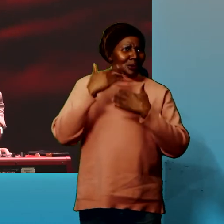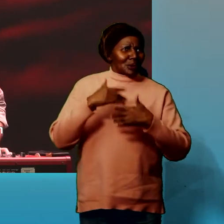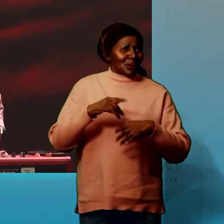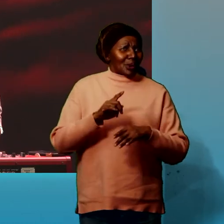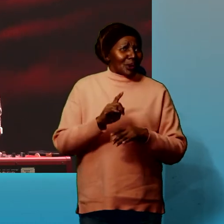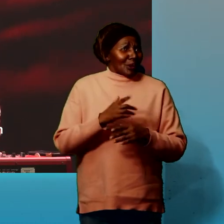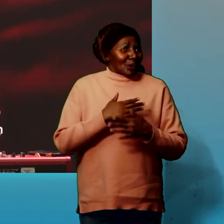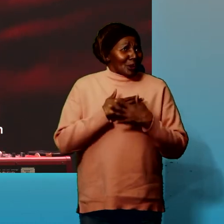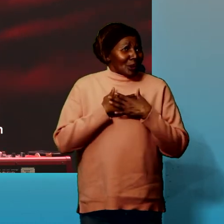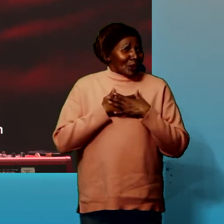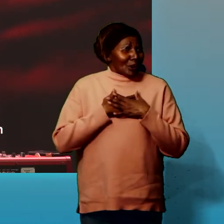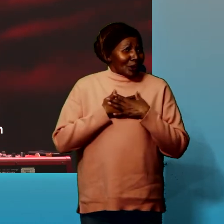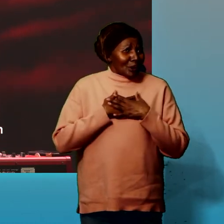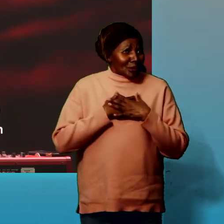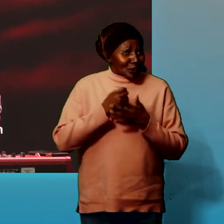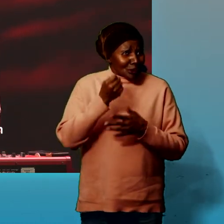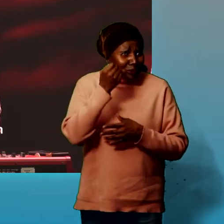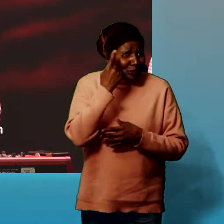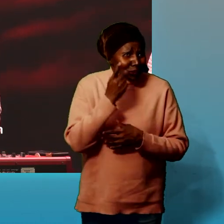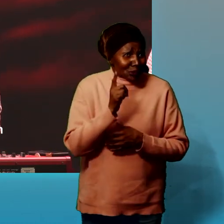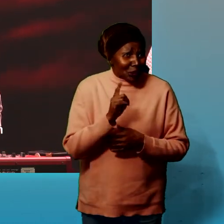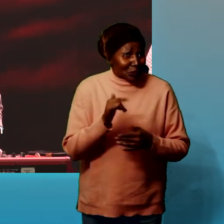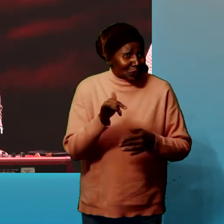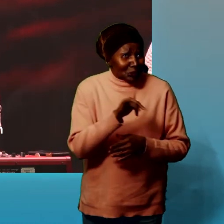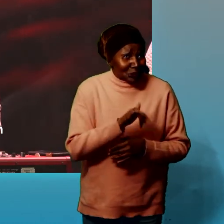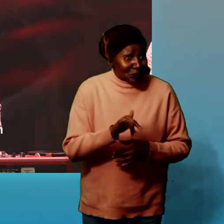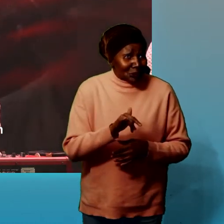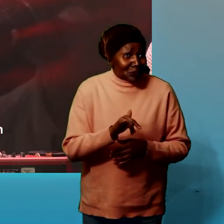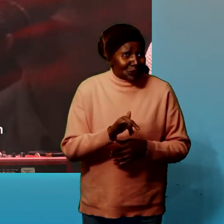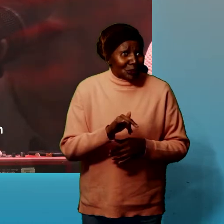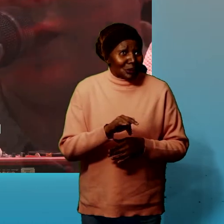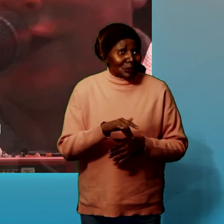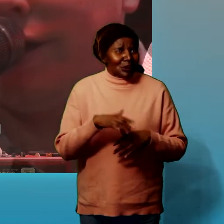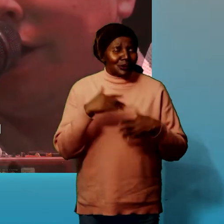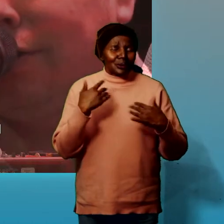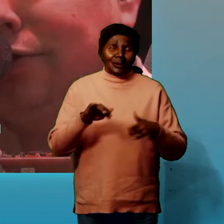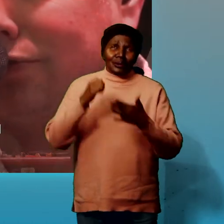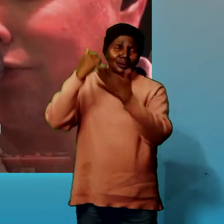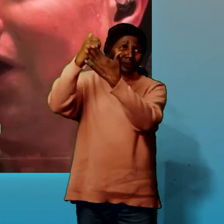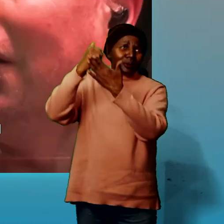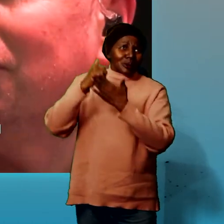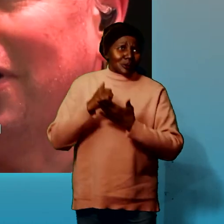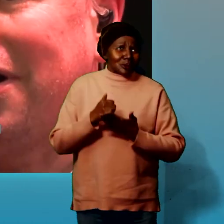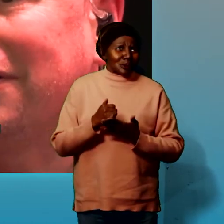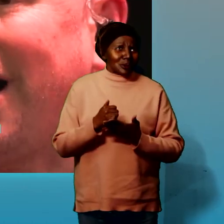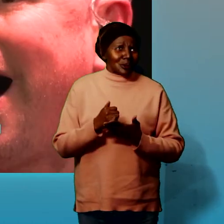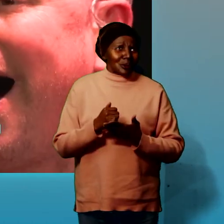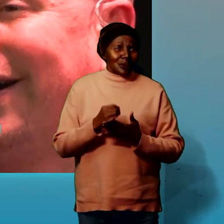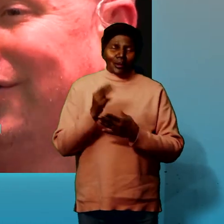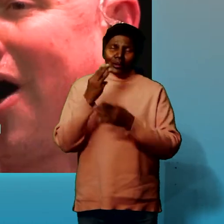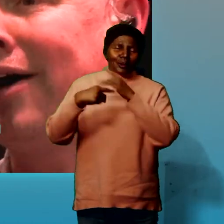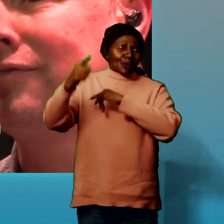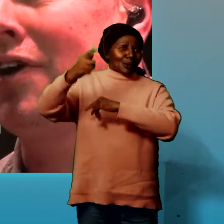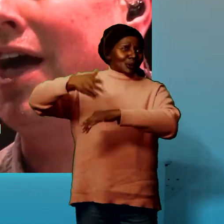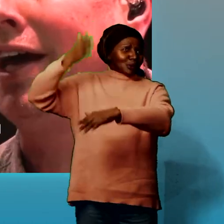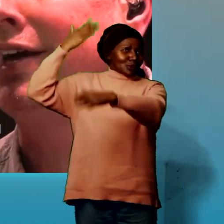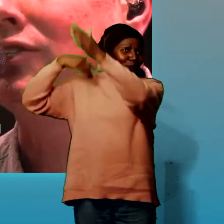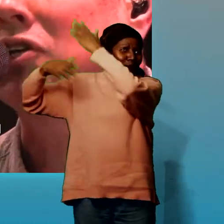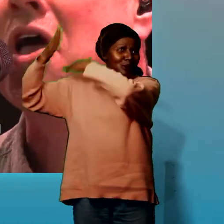could fathom such boundless grace? God